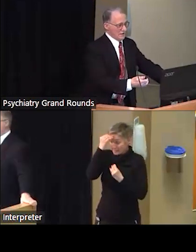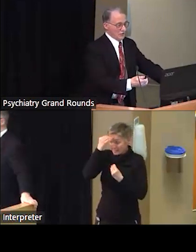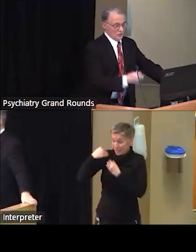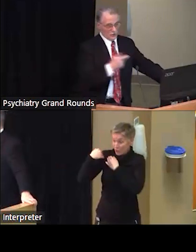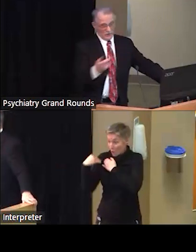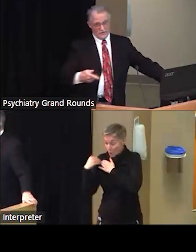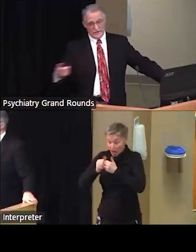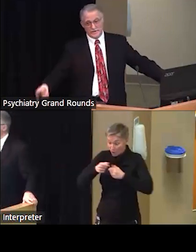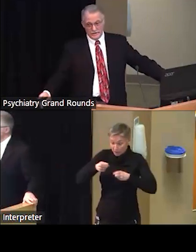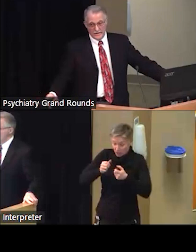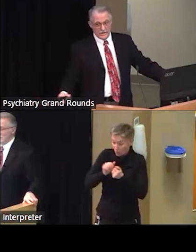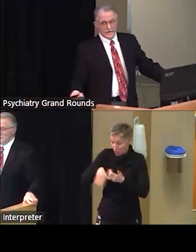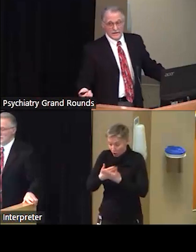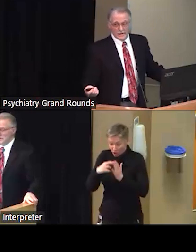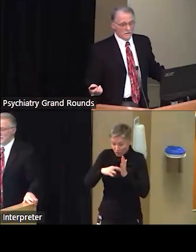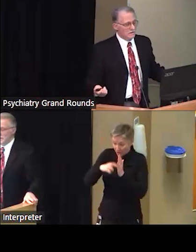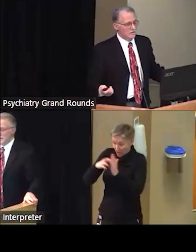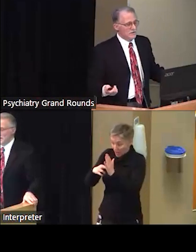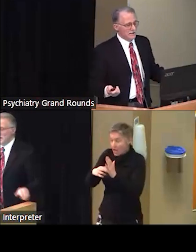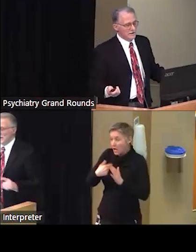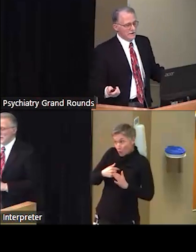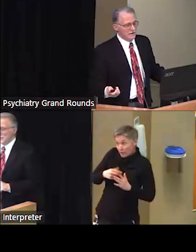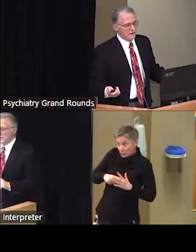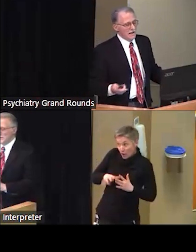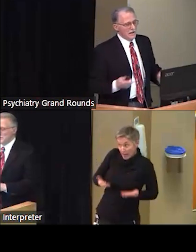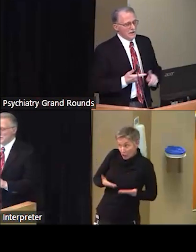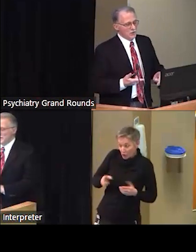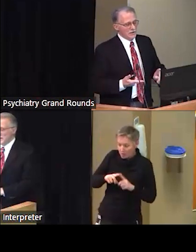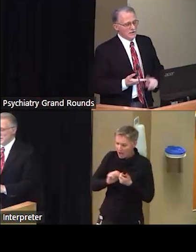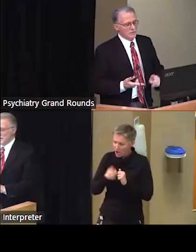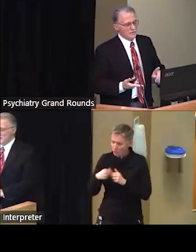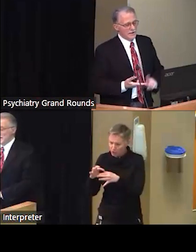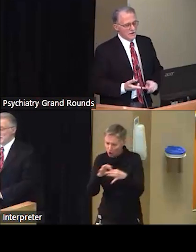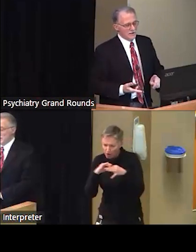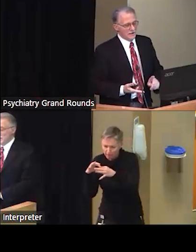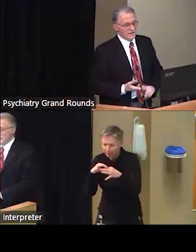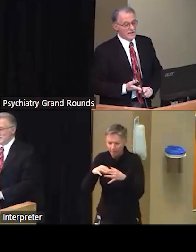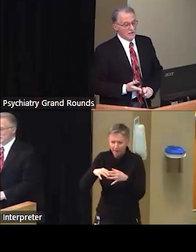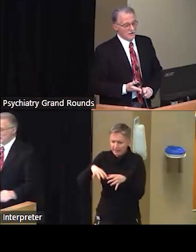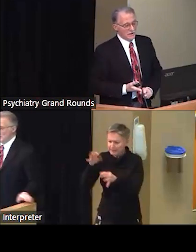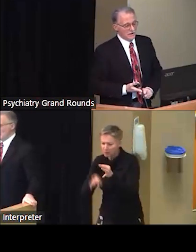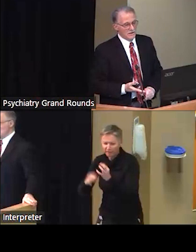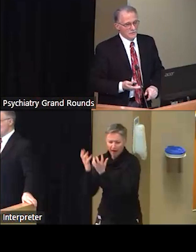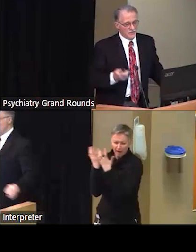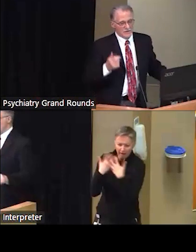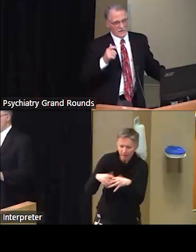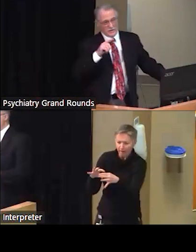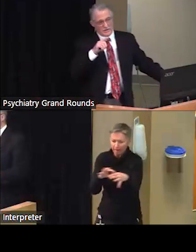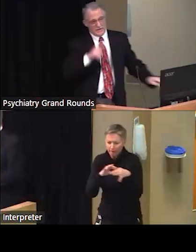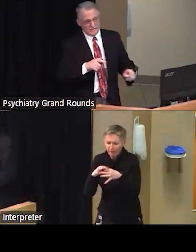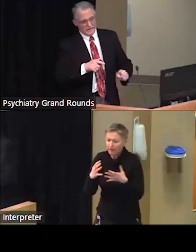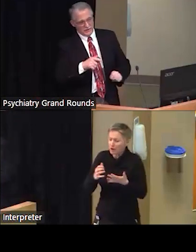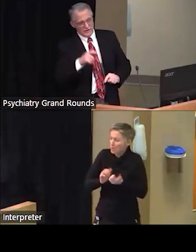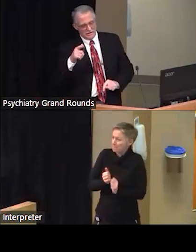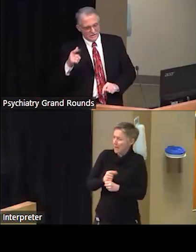these mandatories, which we've done here, we started that. How do we coordinate, simplify, harmonize, satisfy, in other